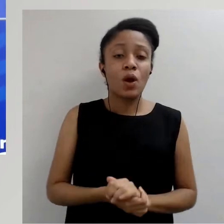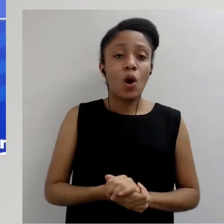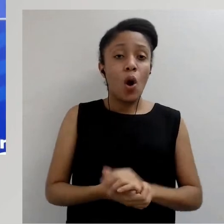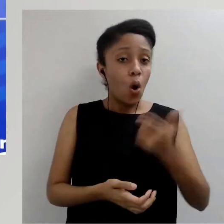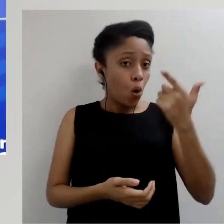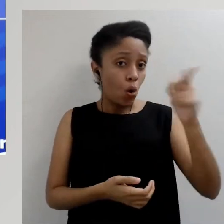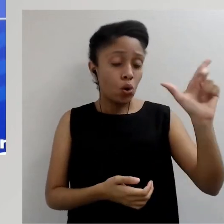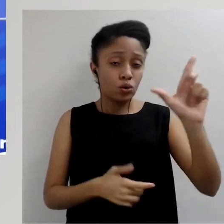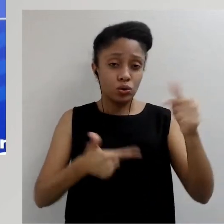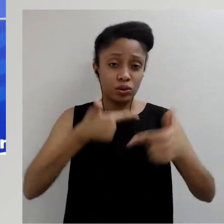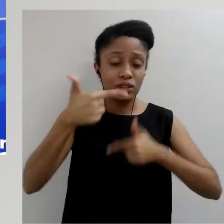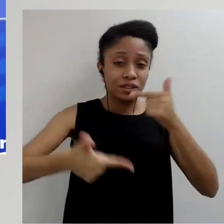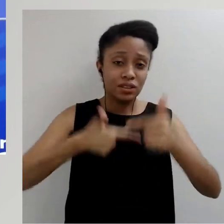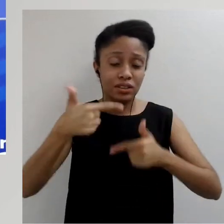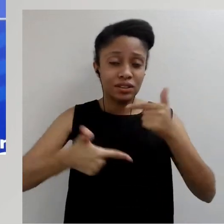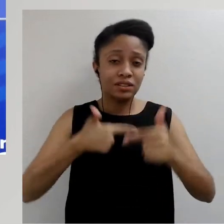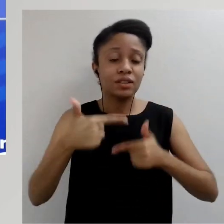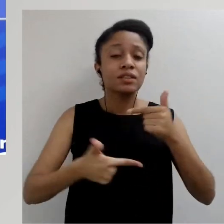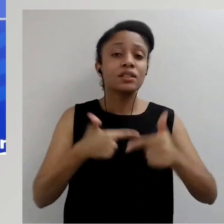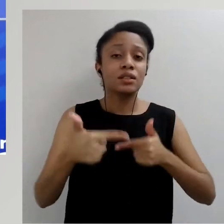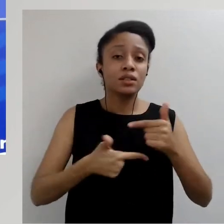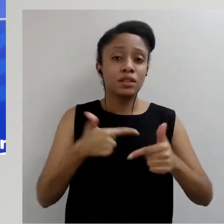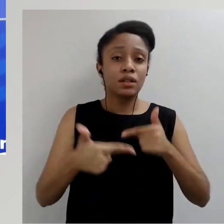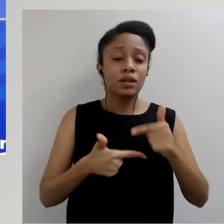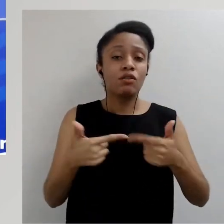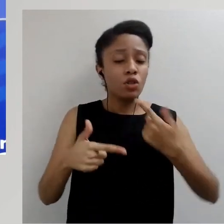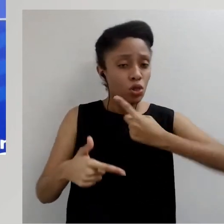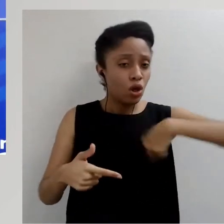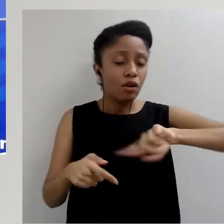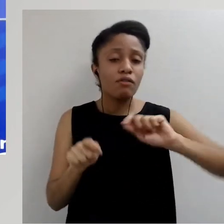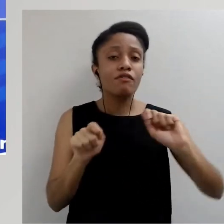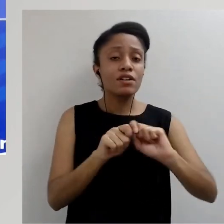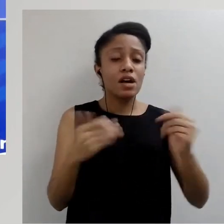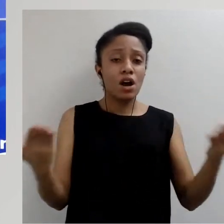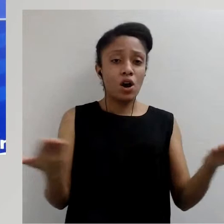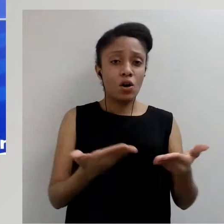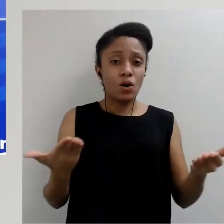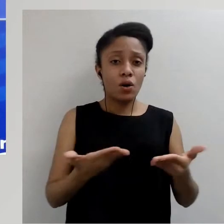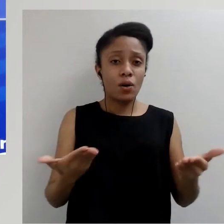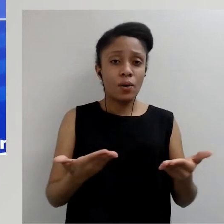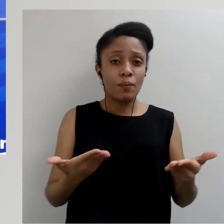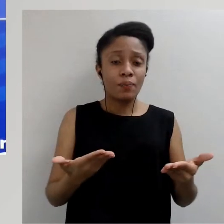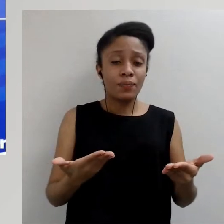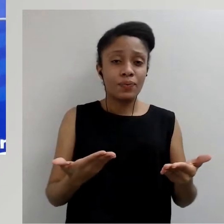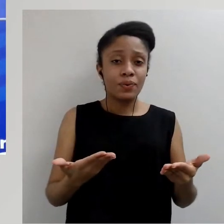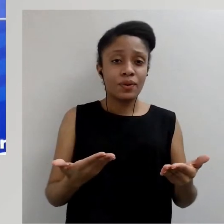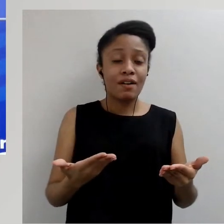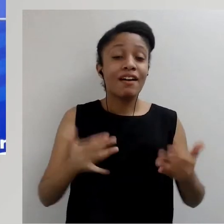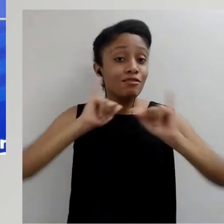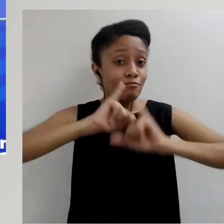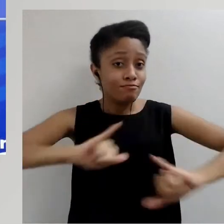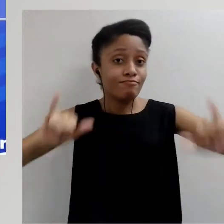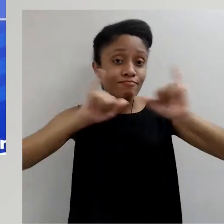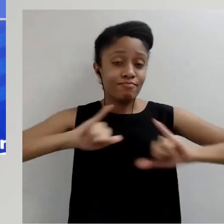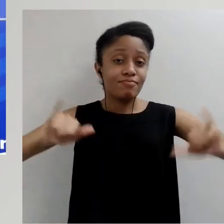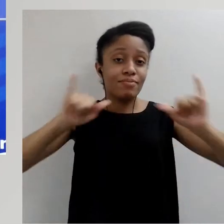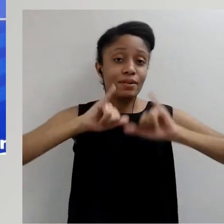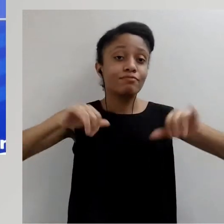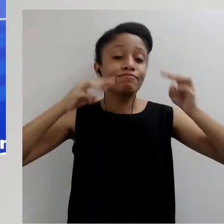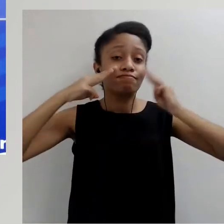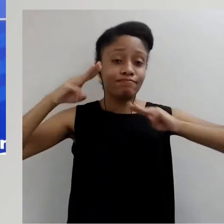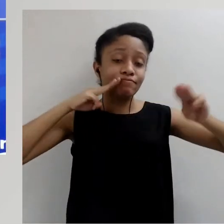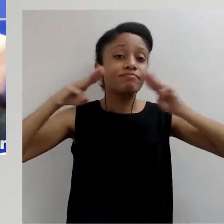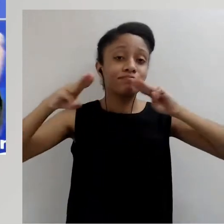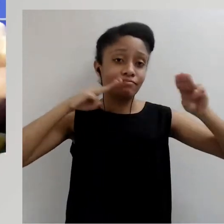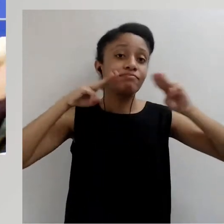an online and digital way. Another work that we did and we are doing is digital